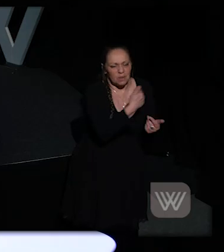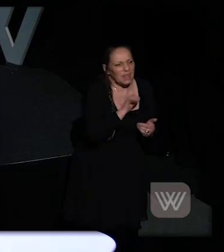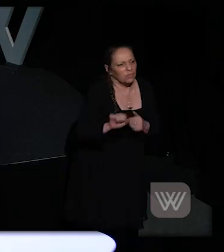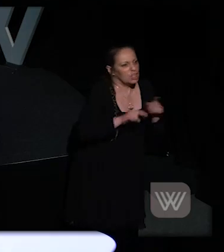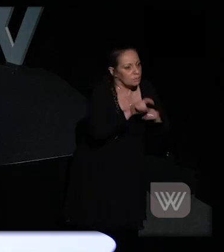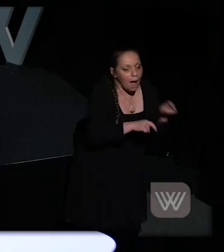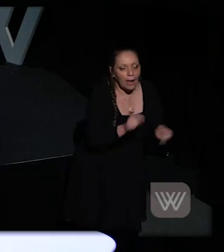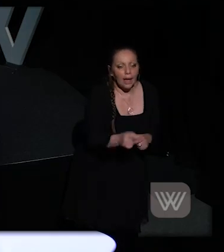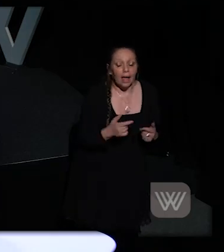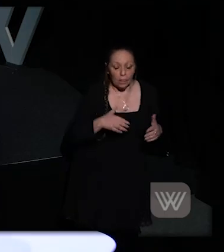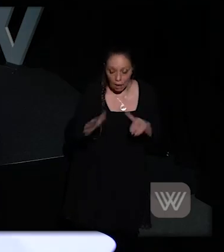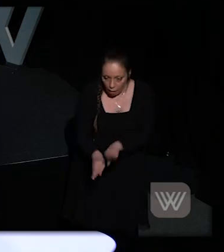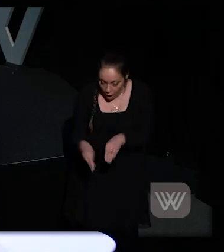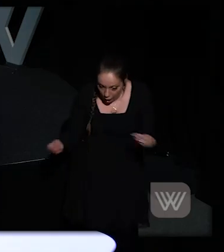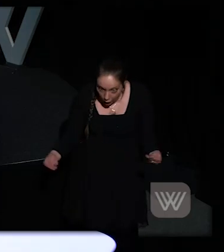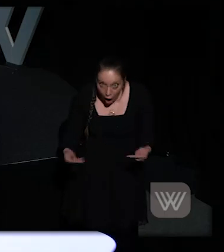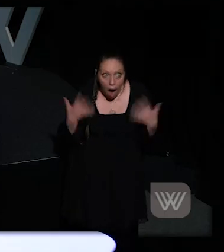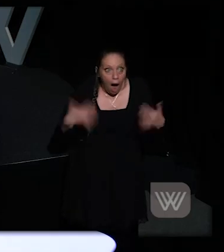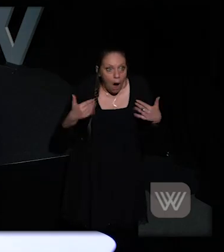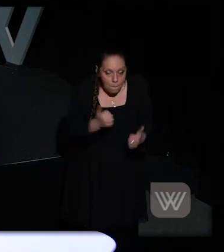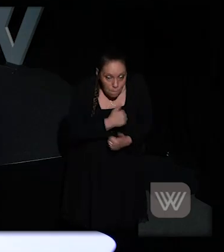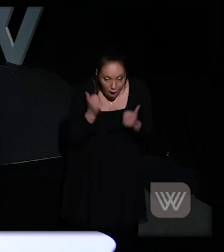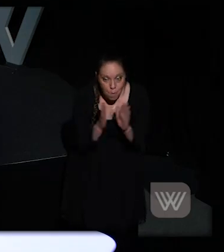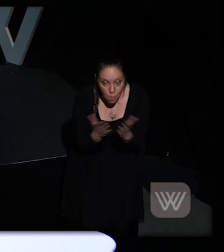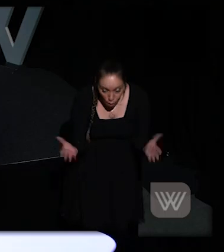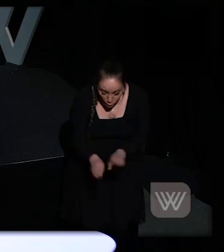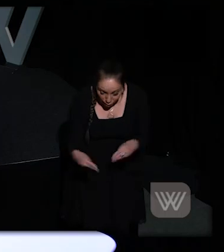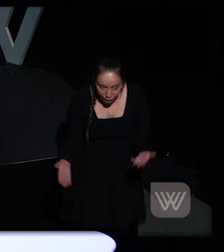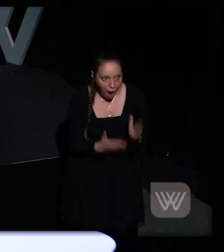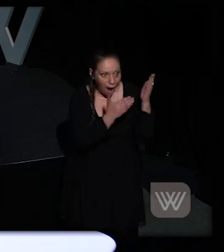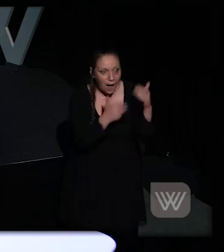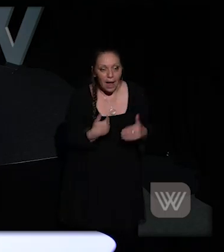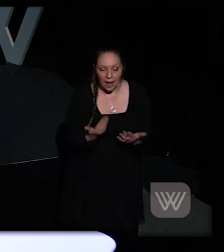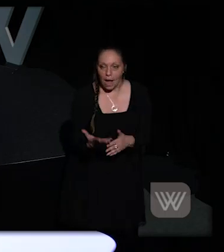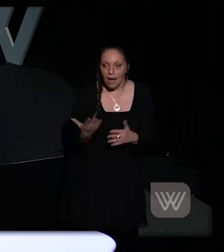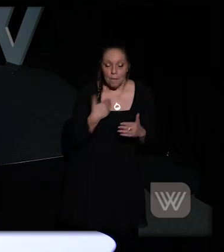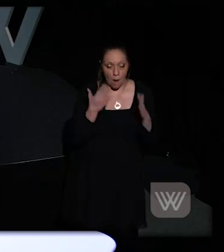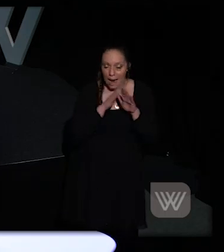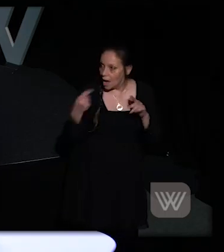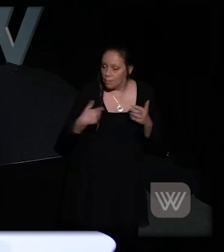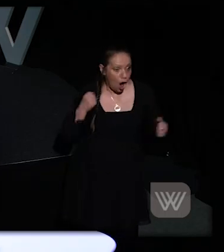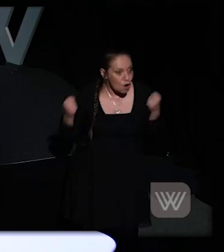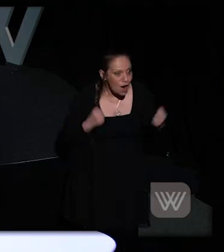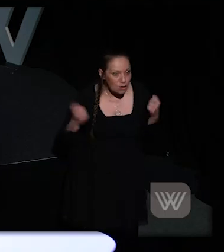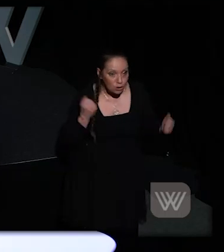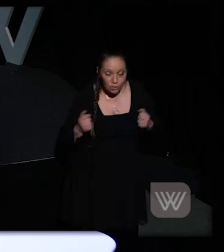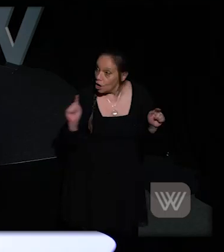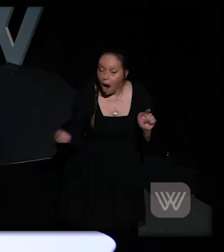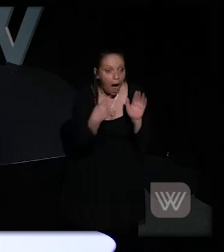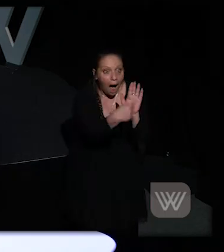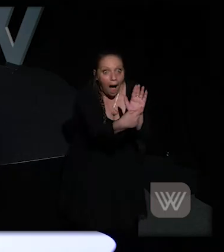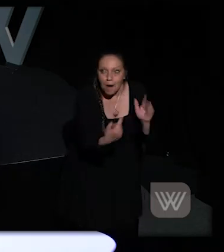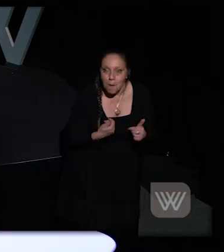I ripped the box open eventually and was like, holy crap, it's my book. And my neighbour is my really good friend. So I ran across the road as soon as she was home. I was